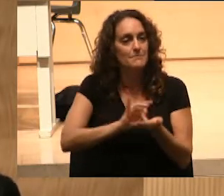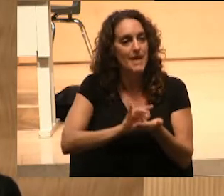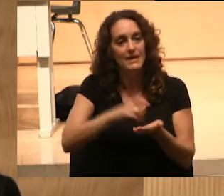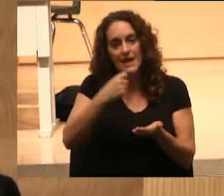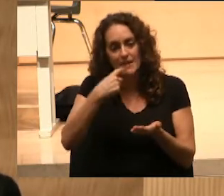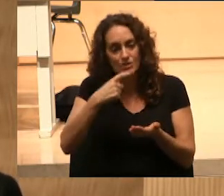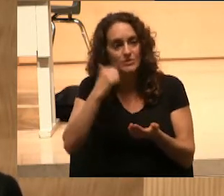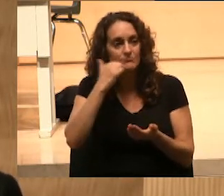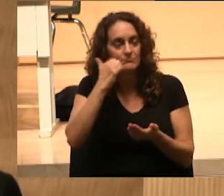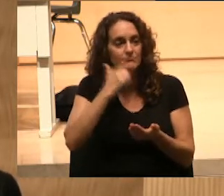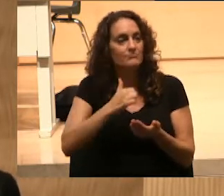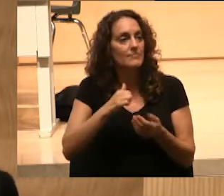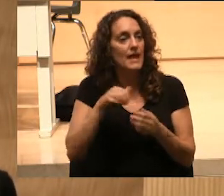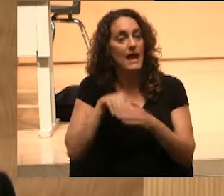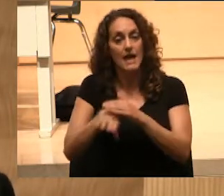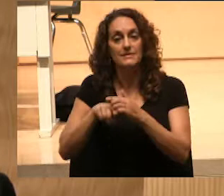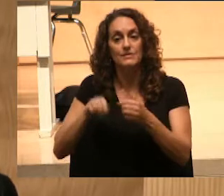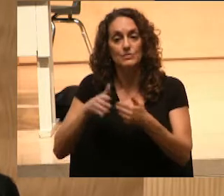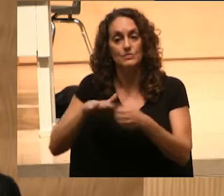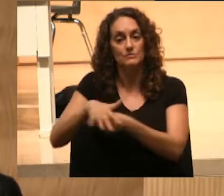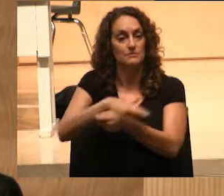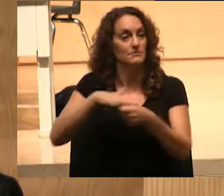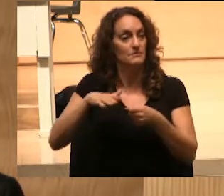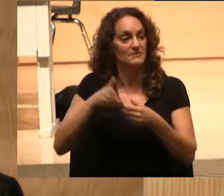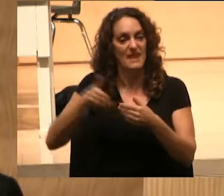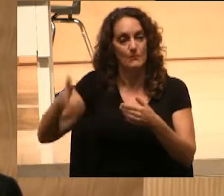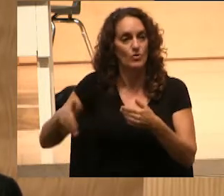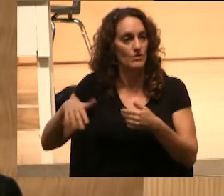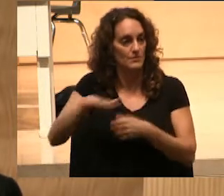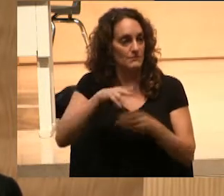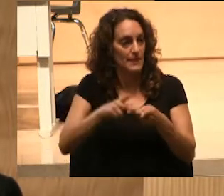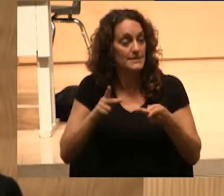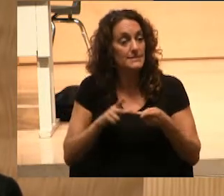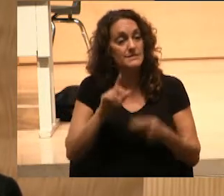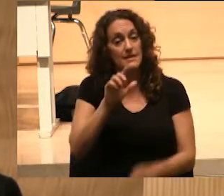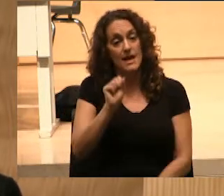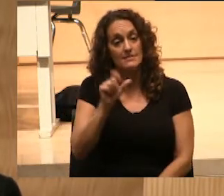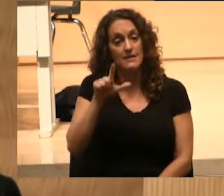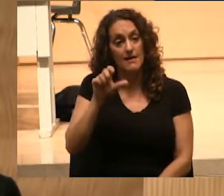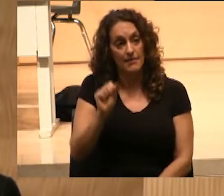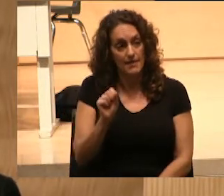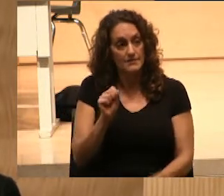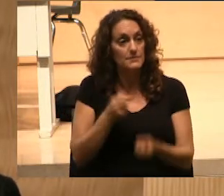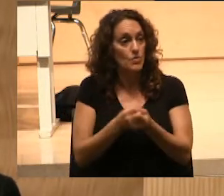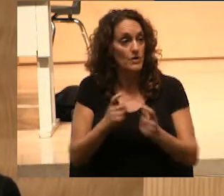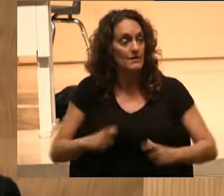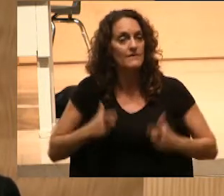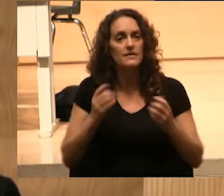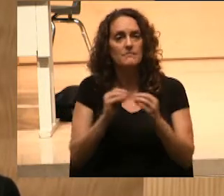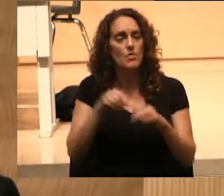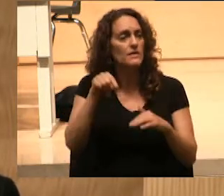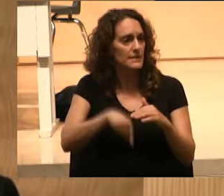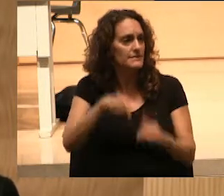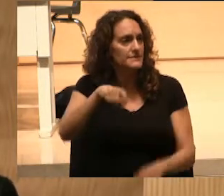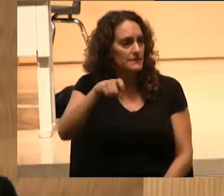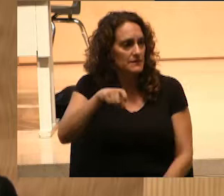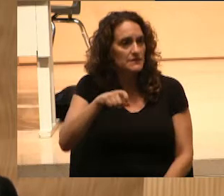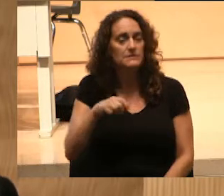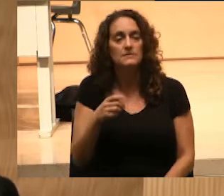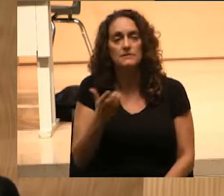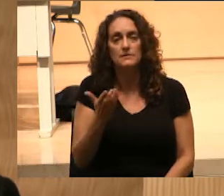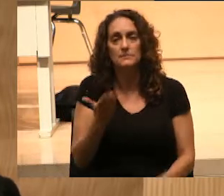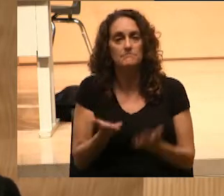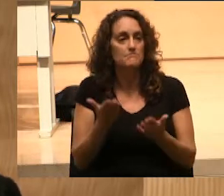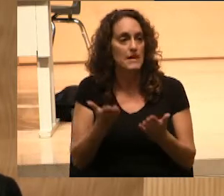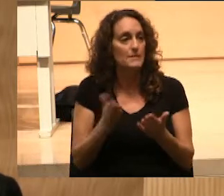accessing neighborhood resources. SLS is for persons who have more intensive needs and are possibly